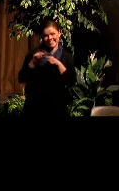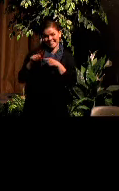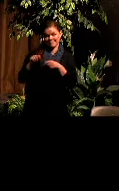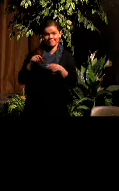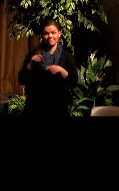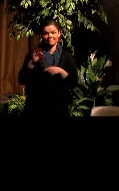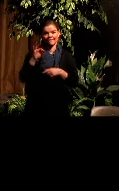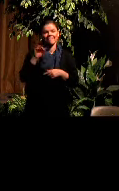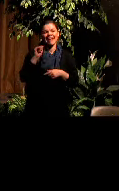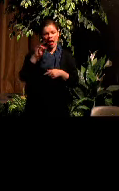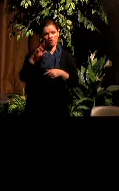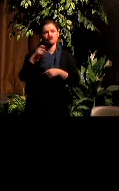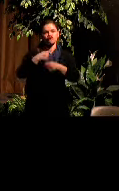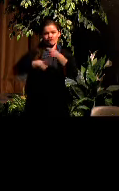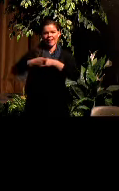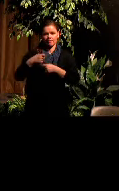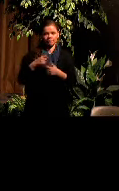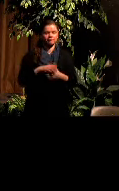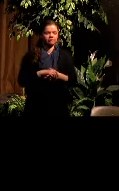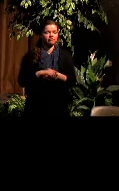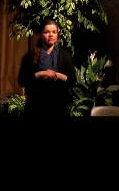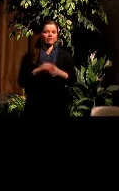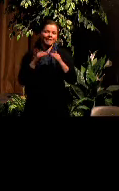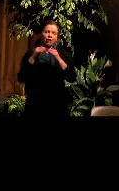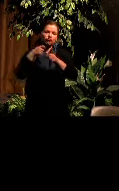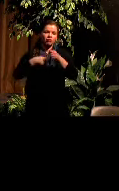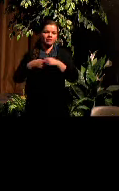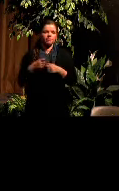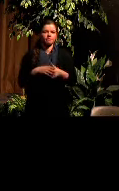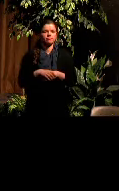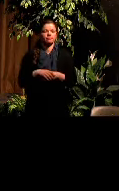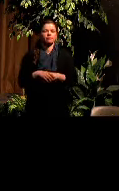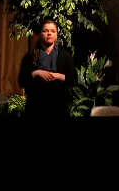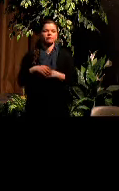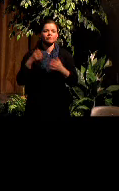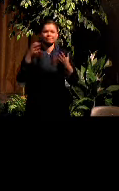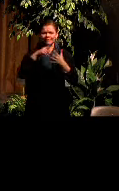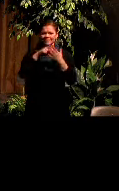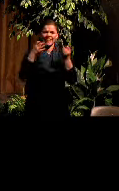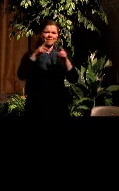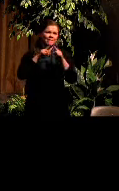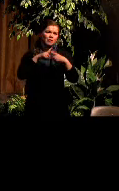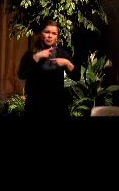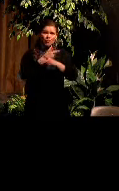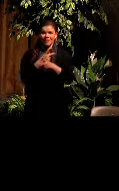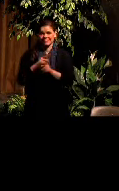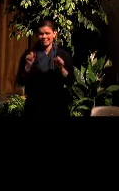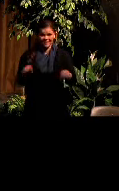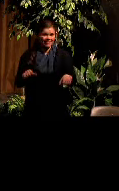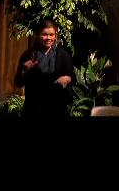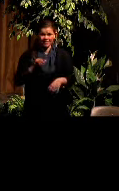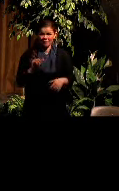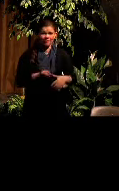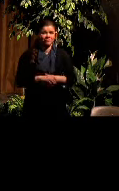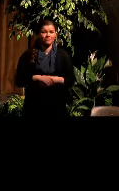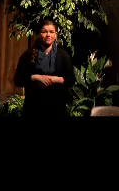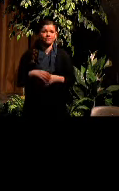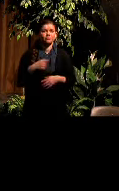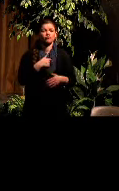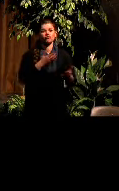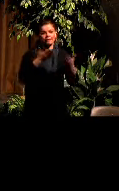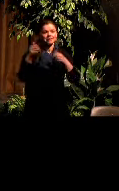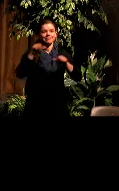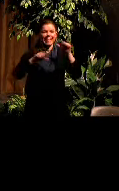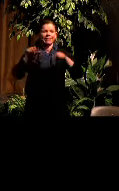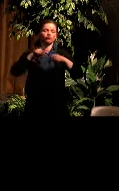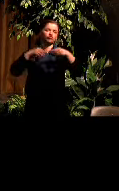do the same thing with several other products. And this is something I really want to promote, to bring our science to the marketplace so people like you all can make these decisions